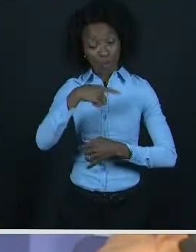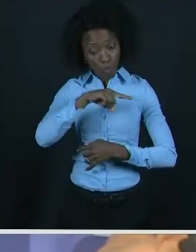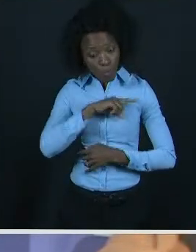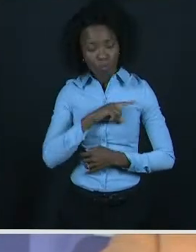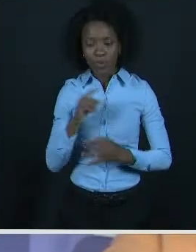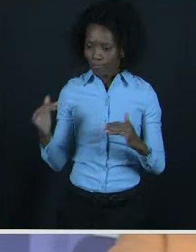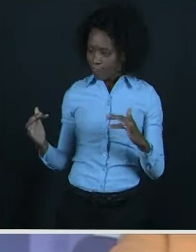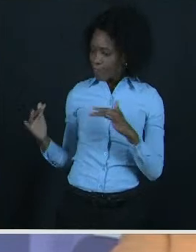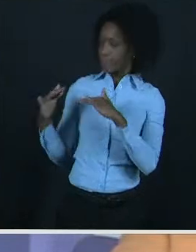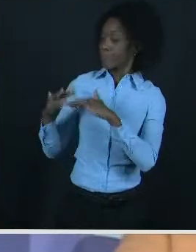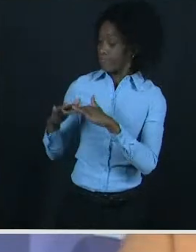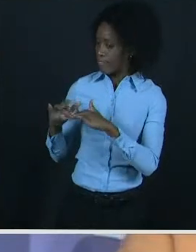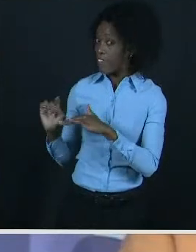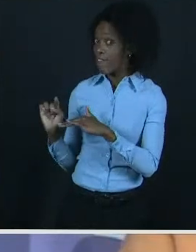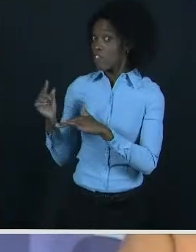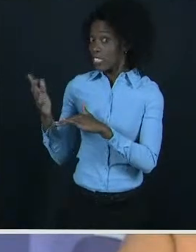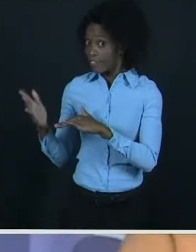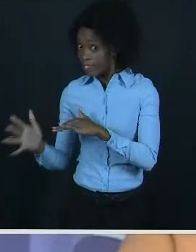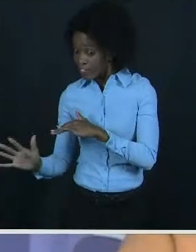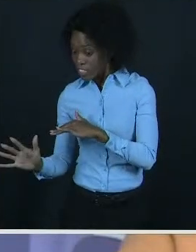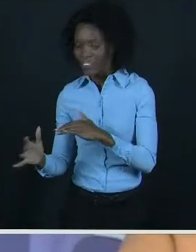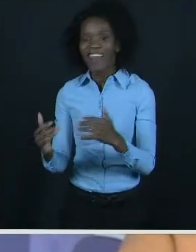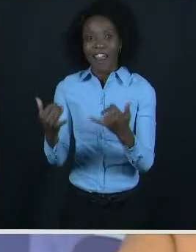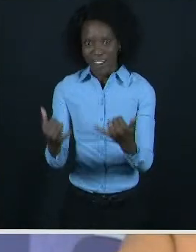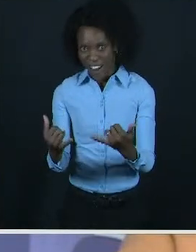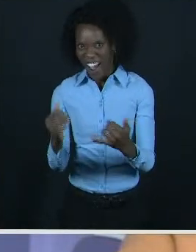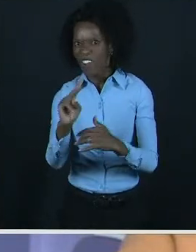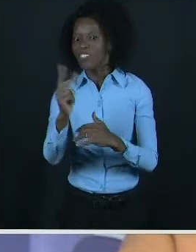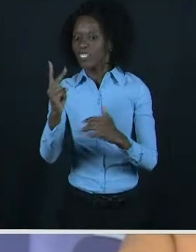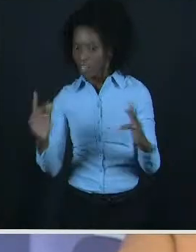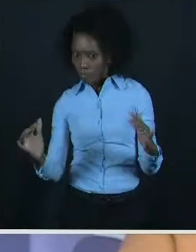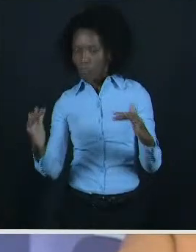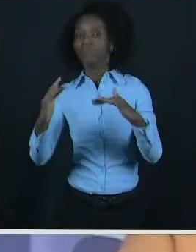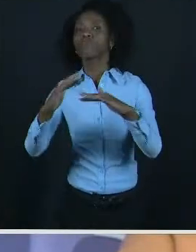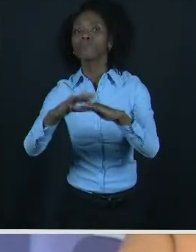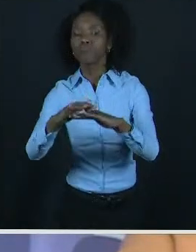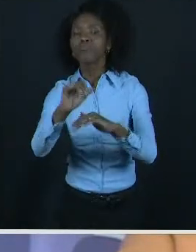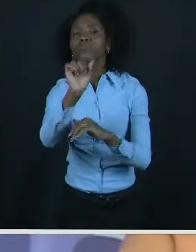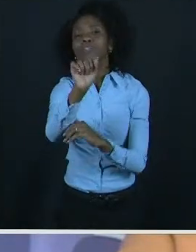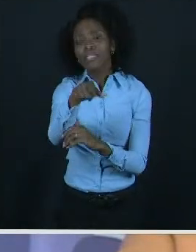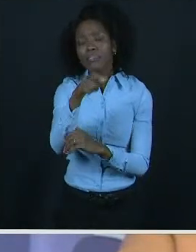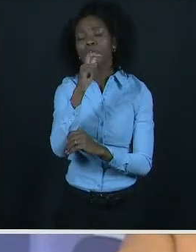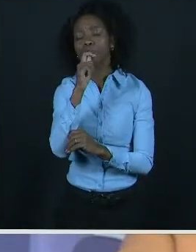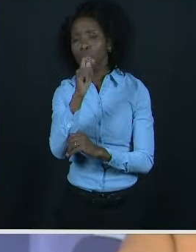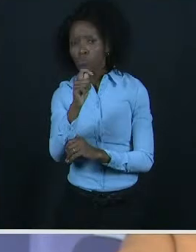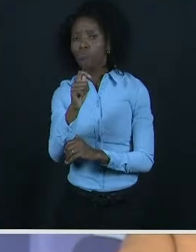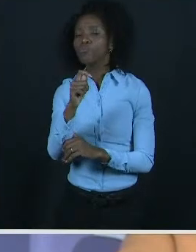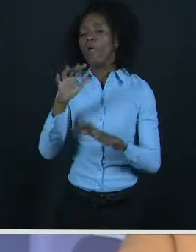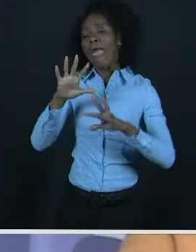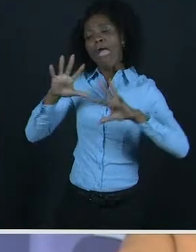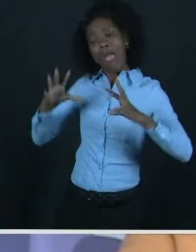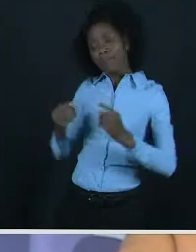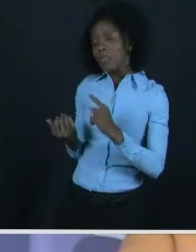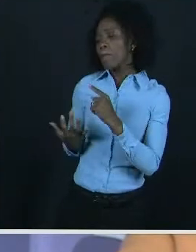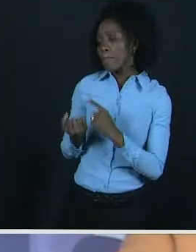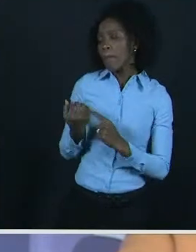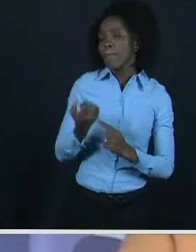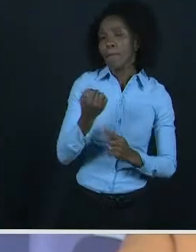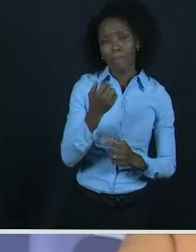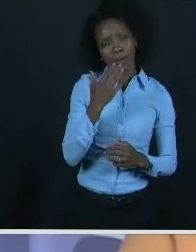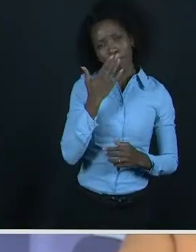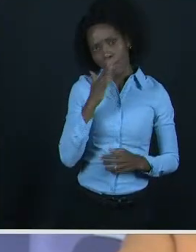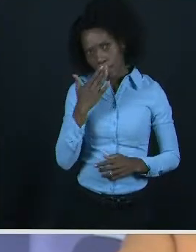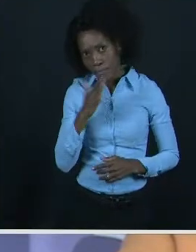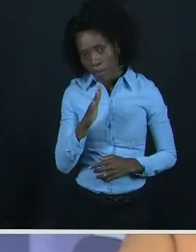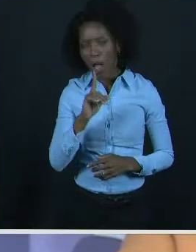first summit and this summit, and even if not everything has been done and achieved, let